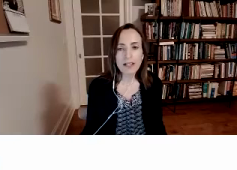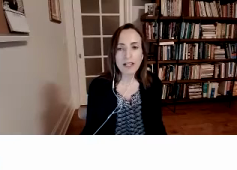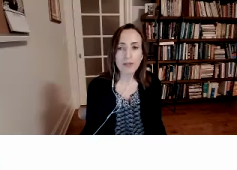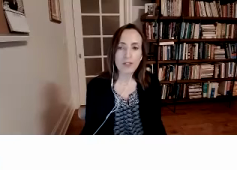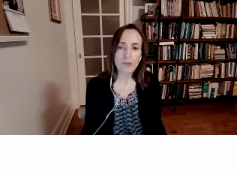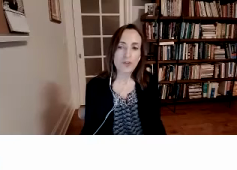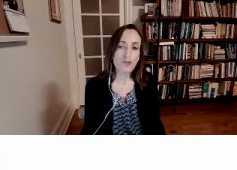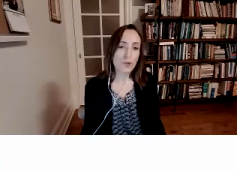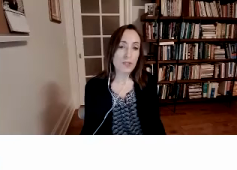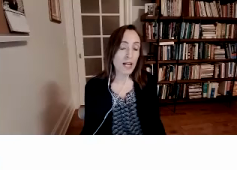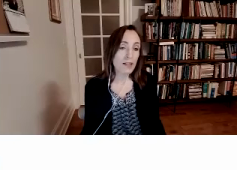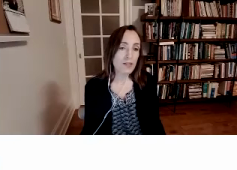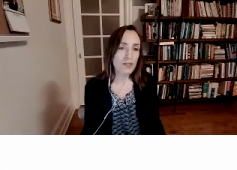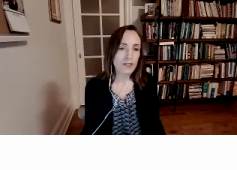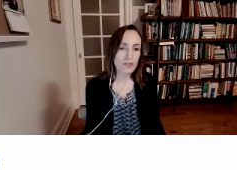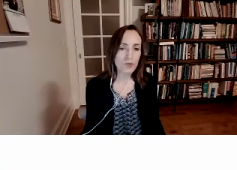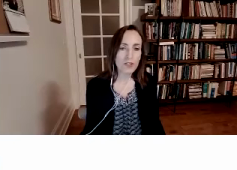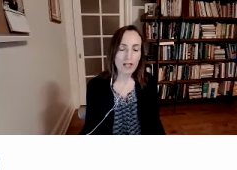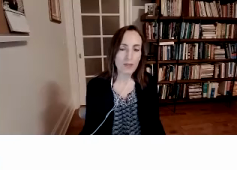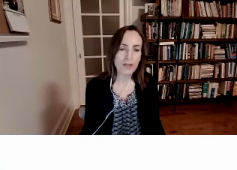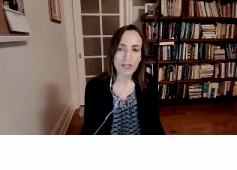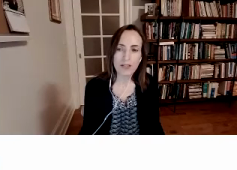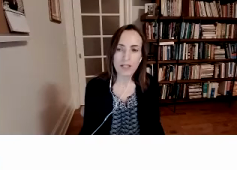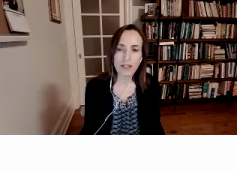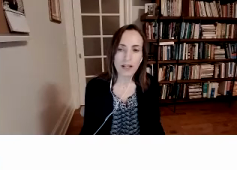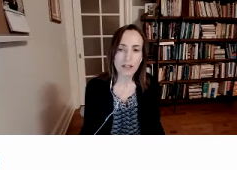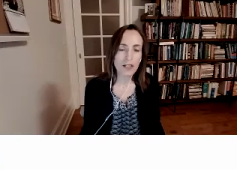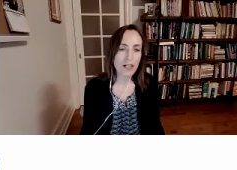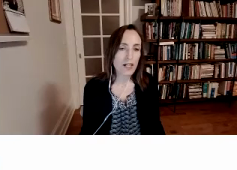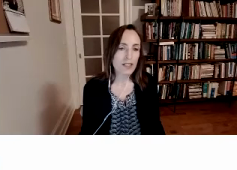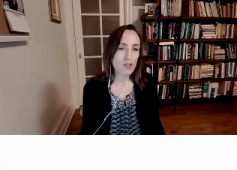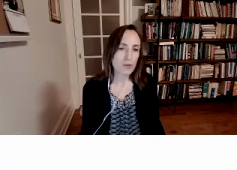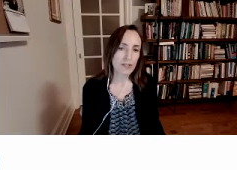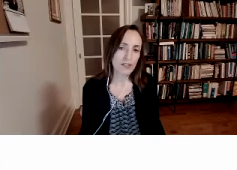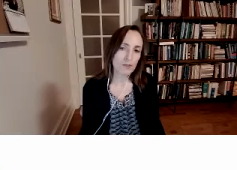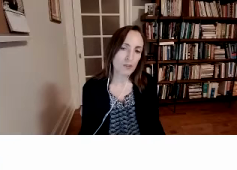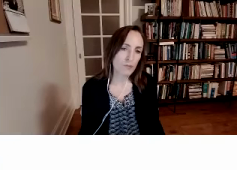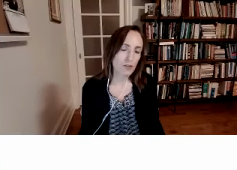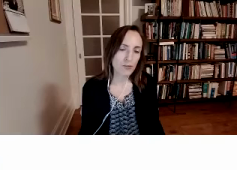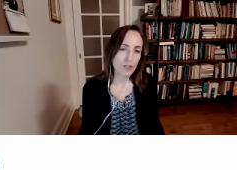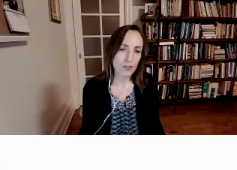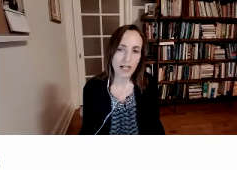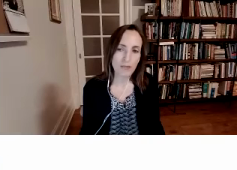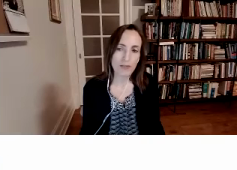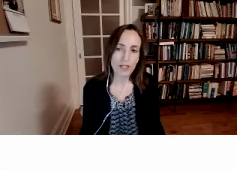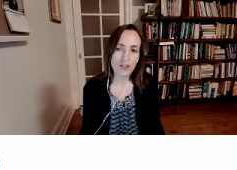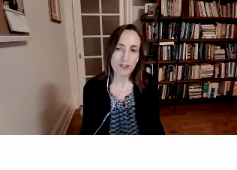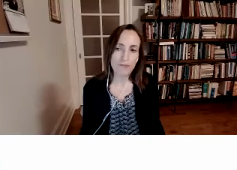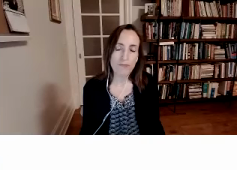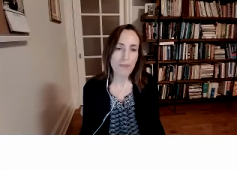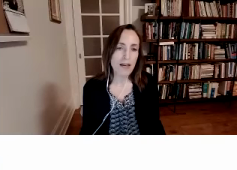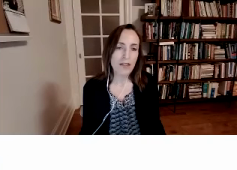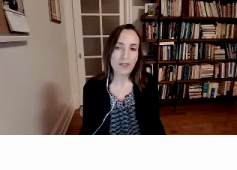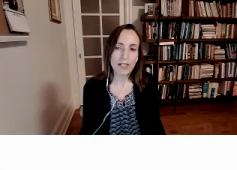method, participants view the text of the speech sample, in this case, a TED Talk, that's presented with no punctuation or